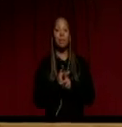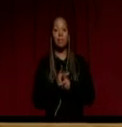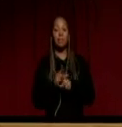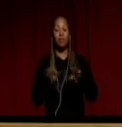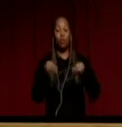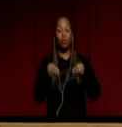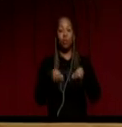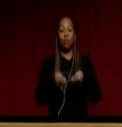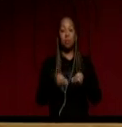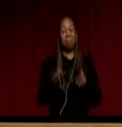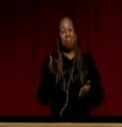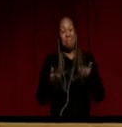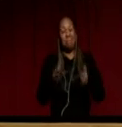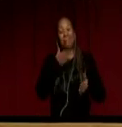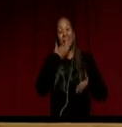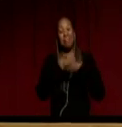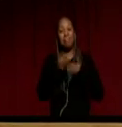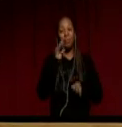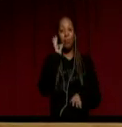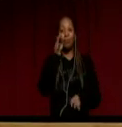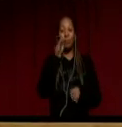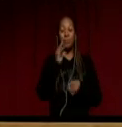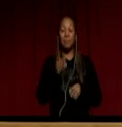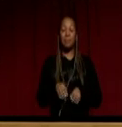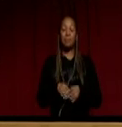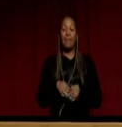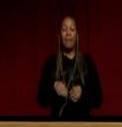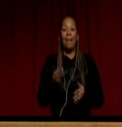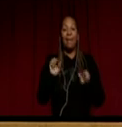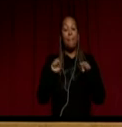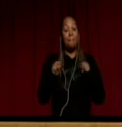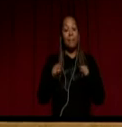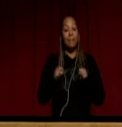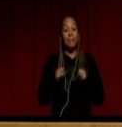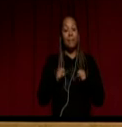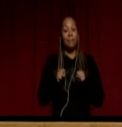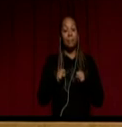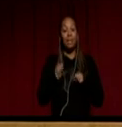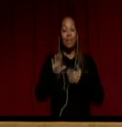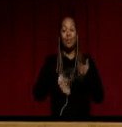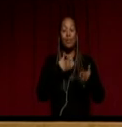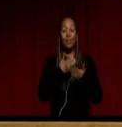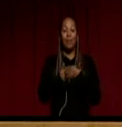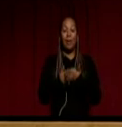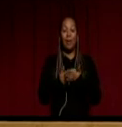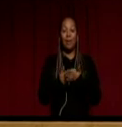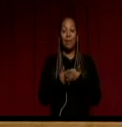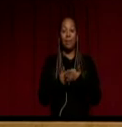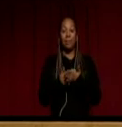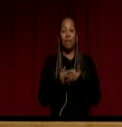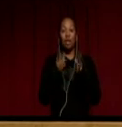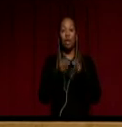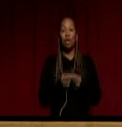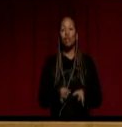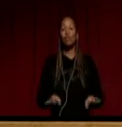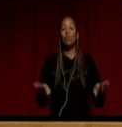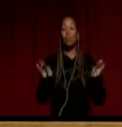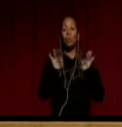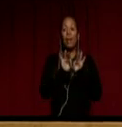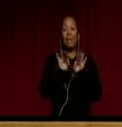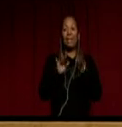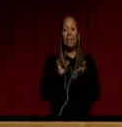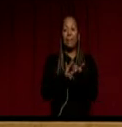grocery stores that may sell good fruits and vegetables, the ability to easily get to a quality medical